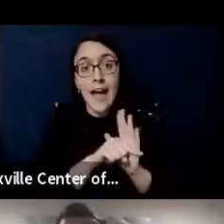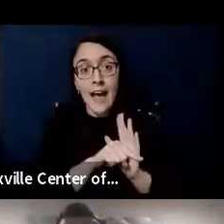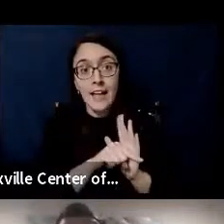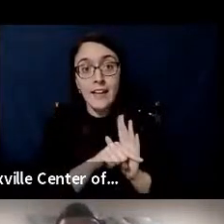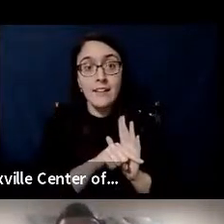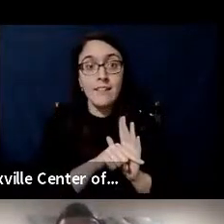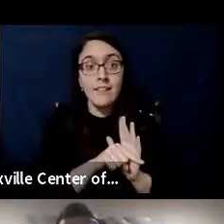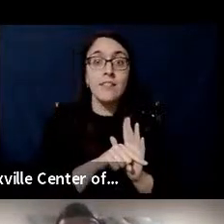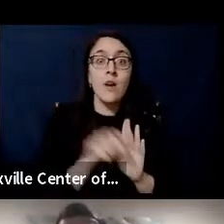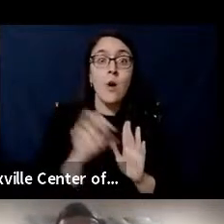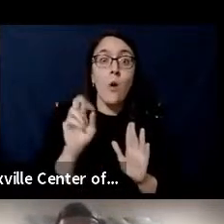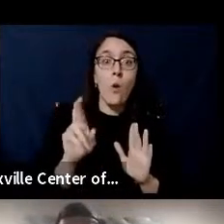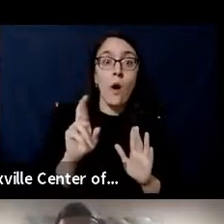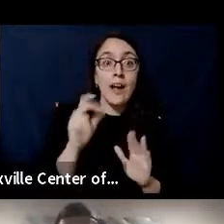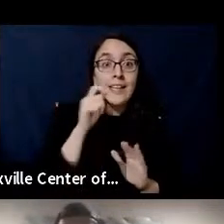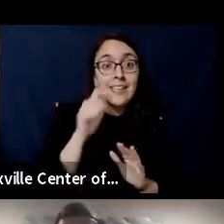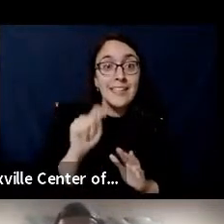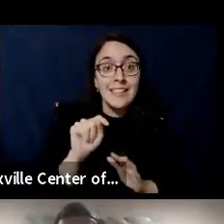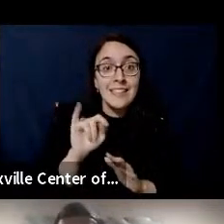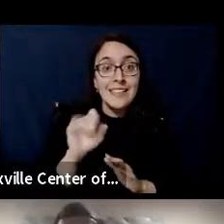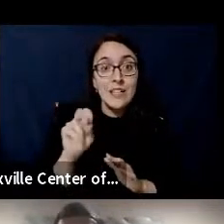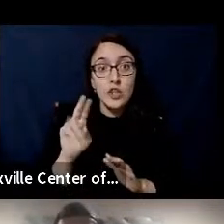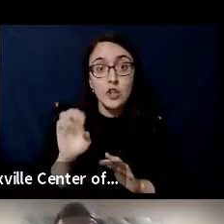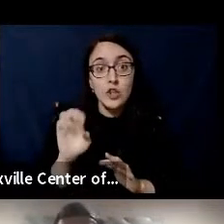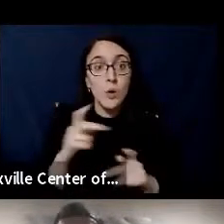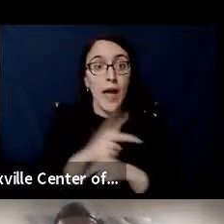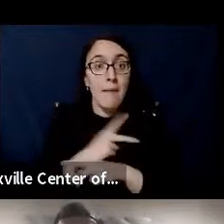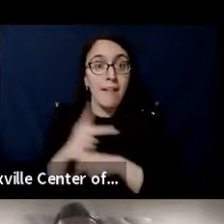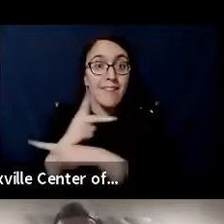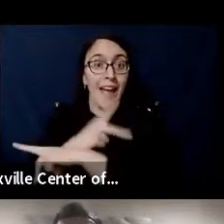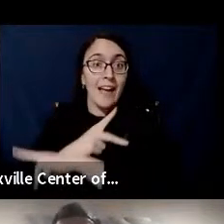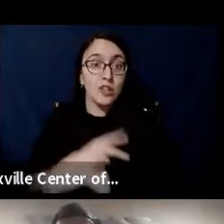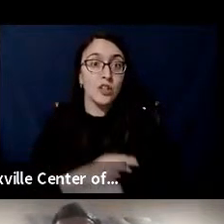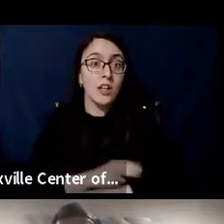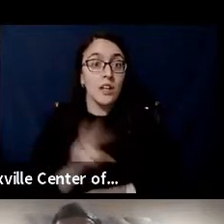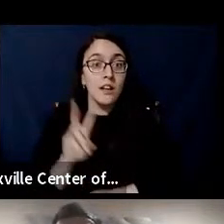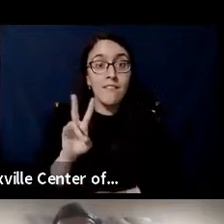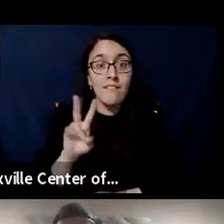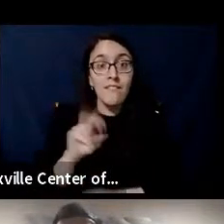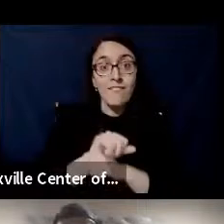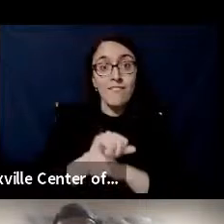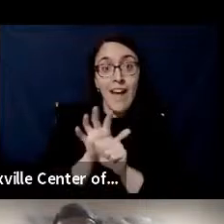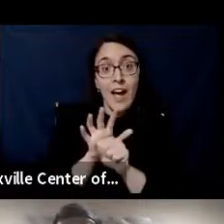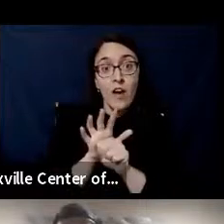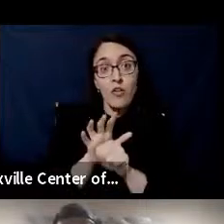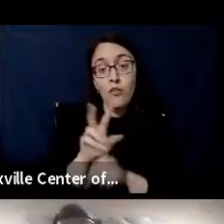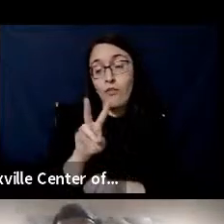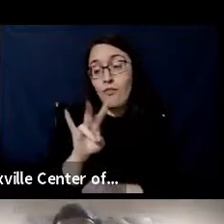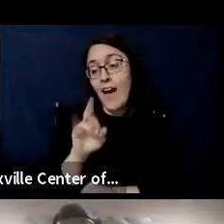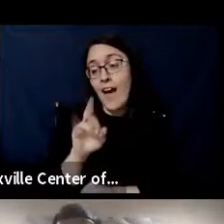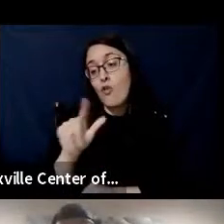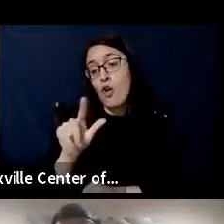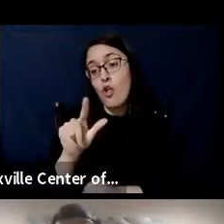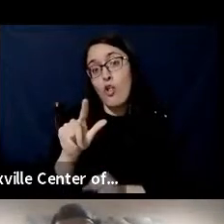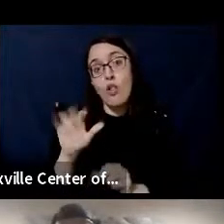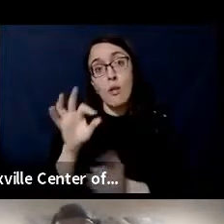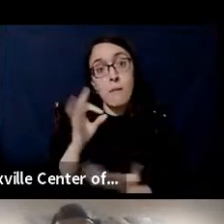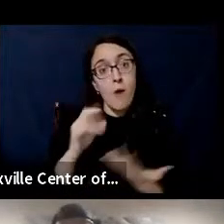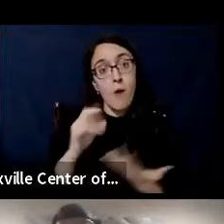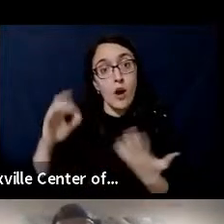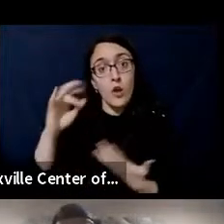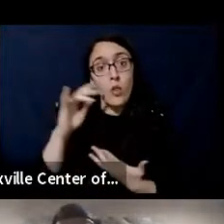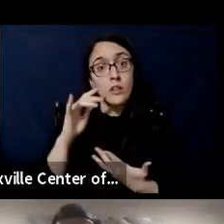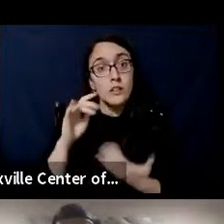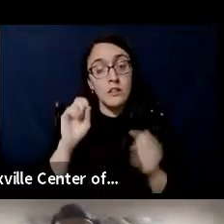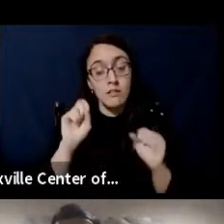amplification of tissue, viral particles that are not viable versus viral particles that are. There's a